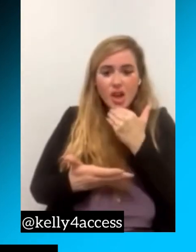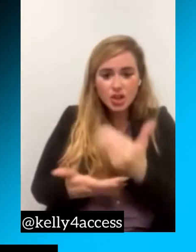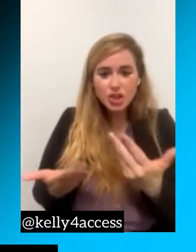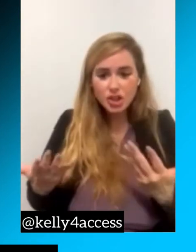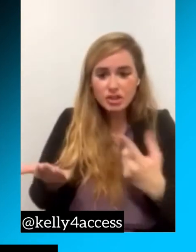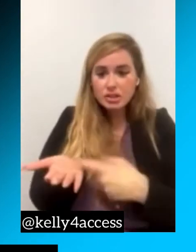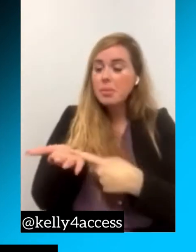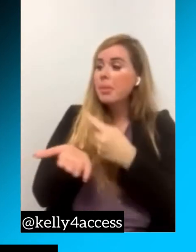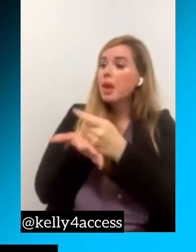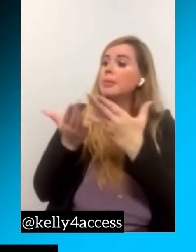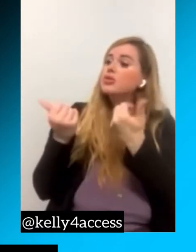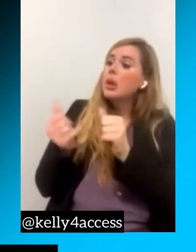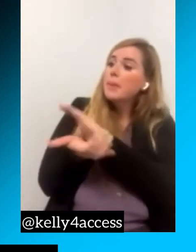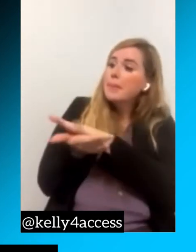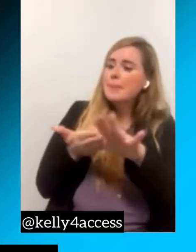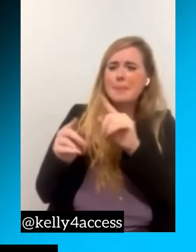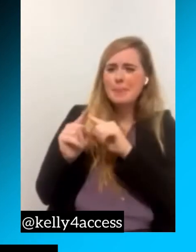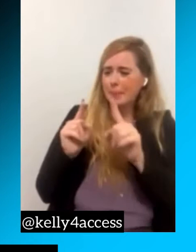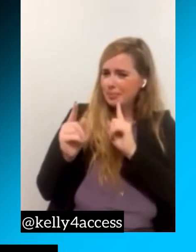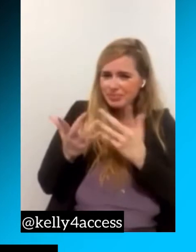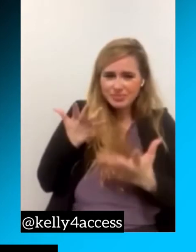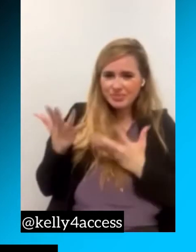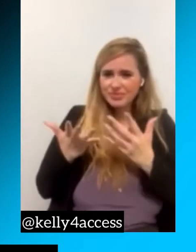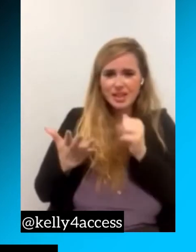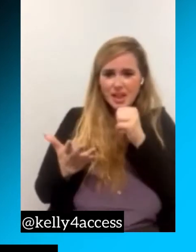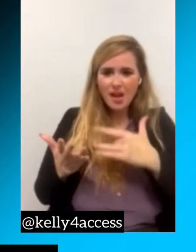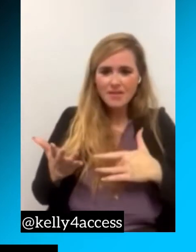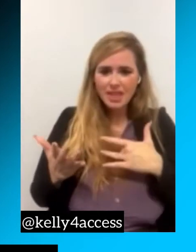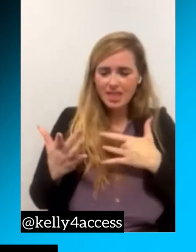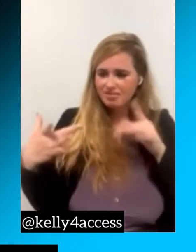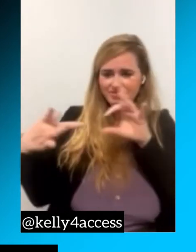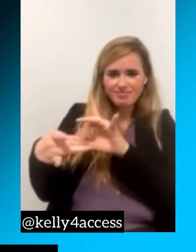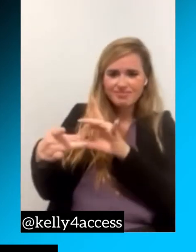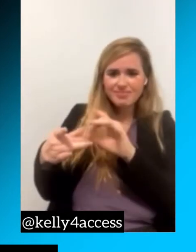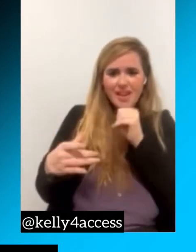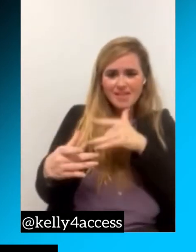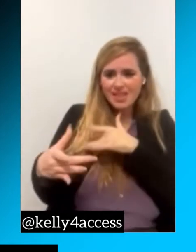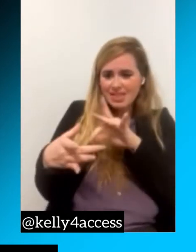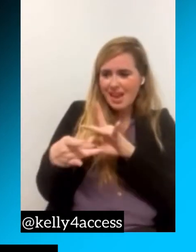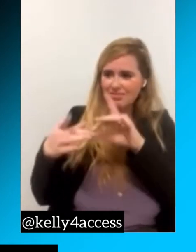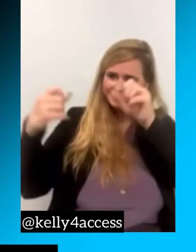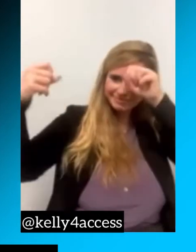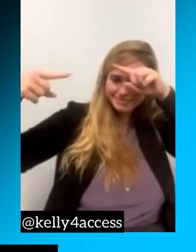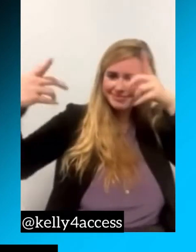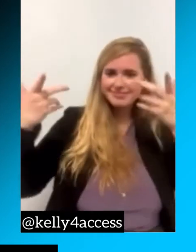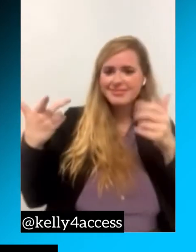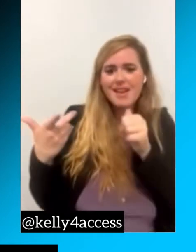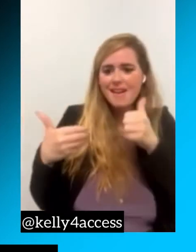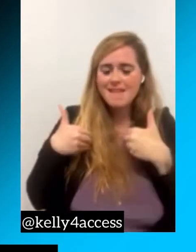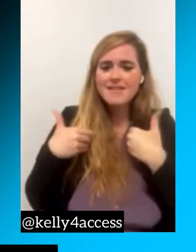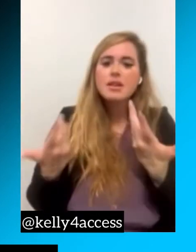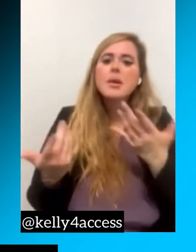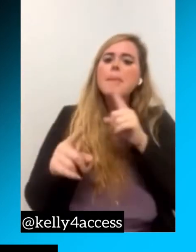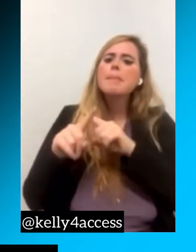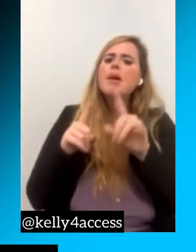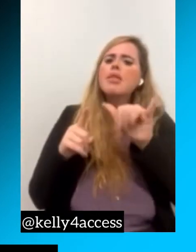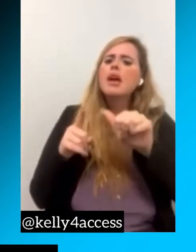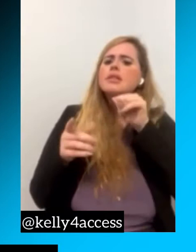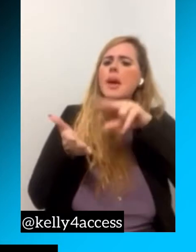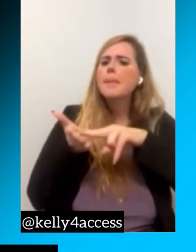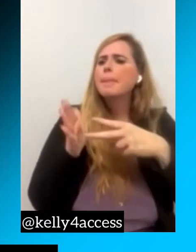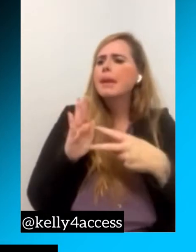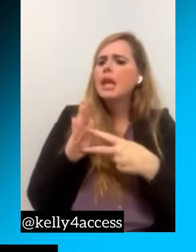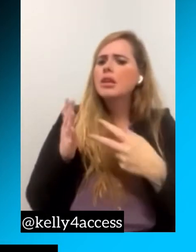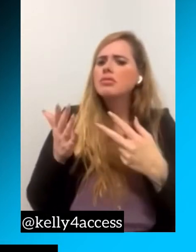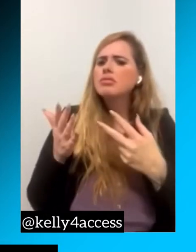intention, but it just sometimes it doesn't click. So that's another thing. But that doesn't necessarily have to do